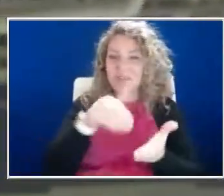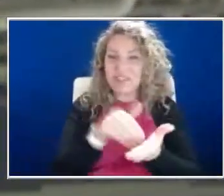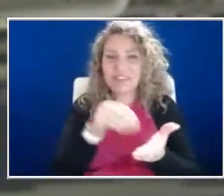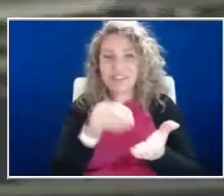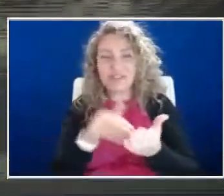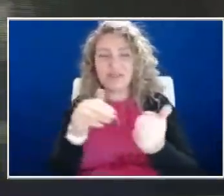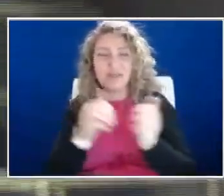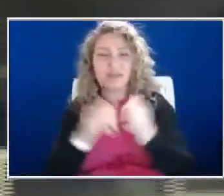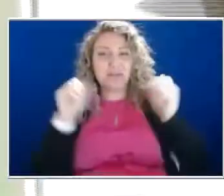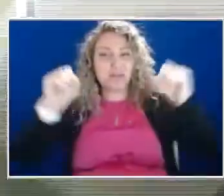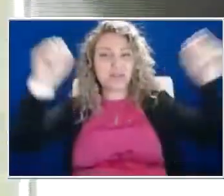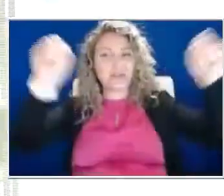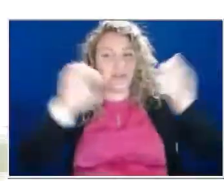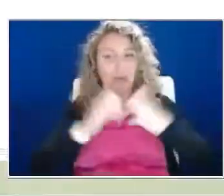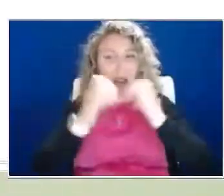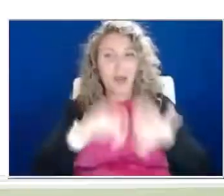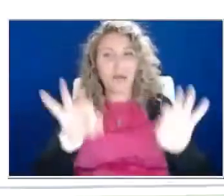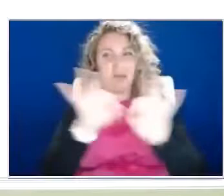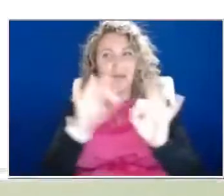this for you?